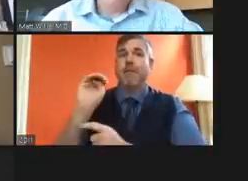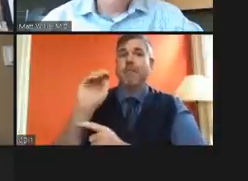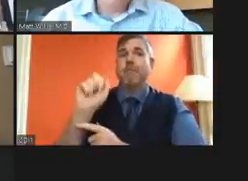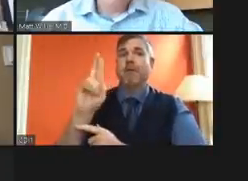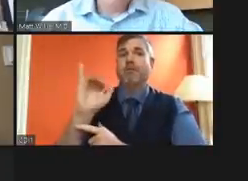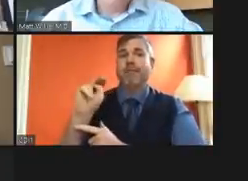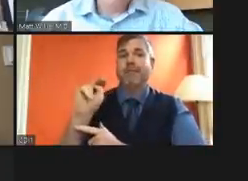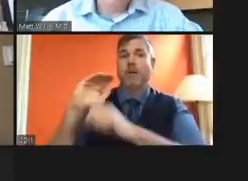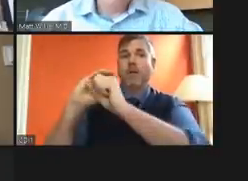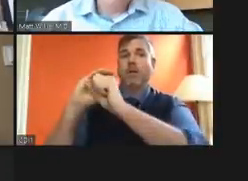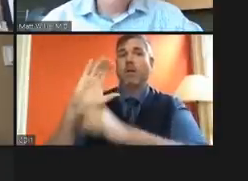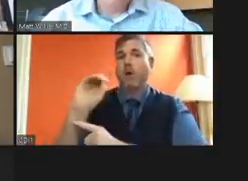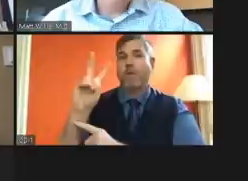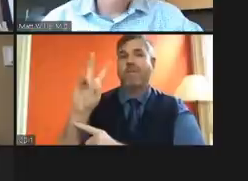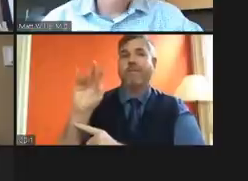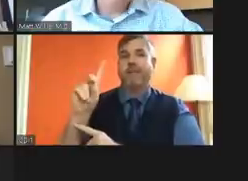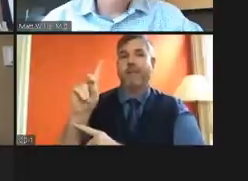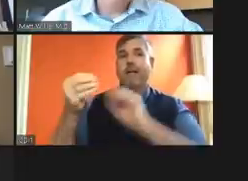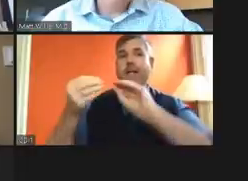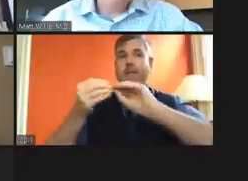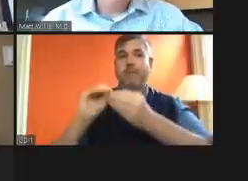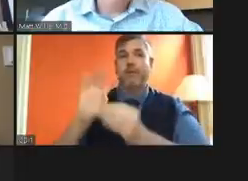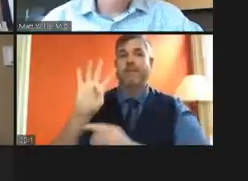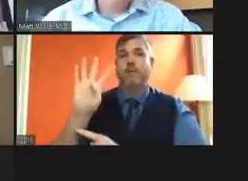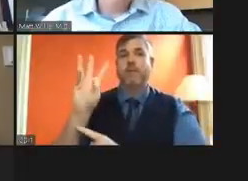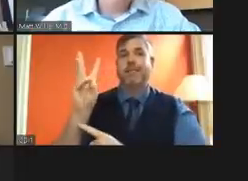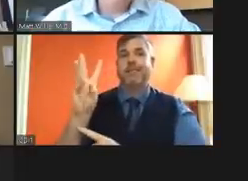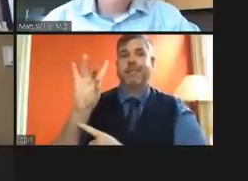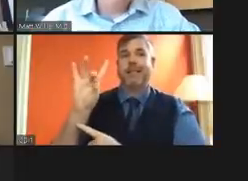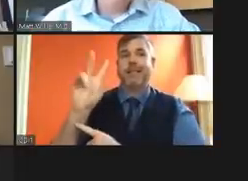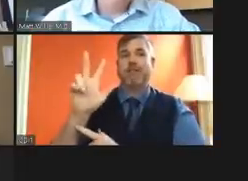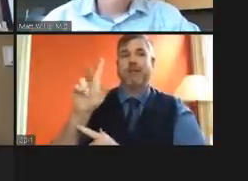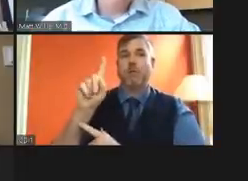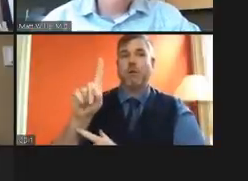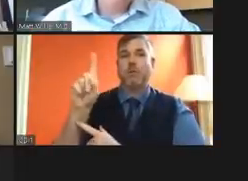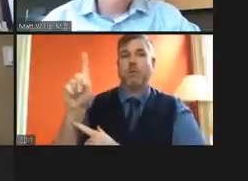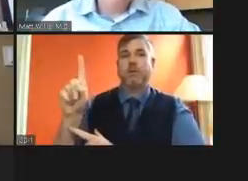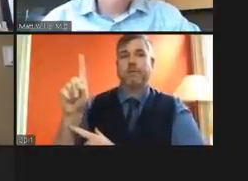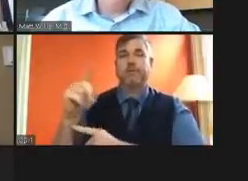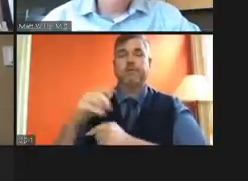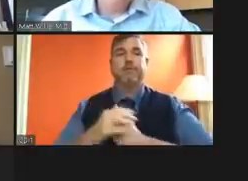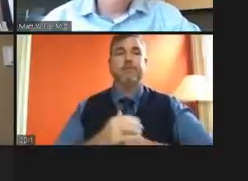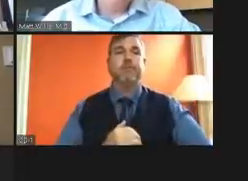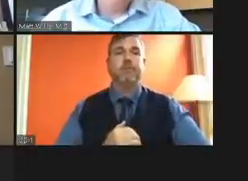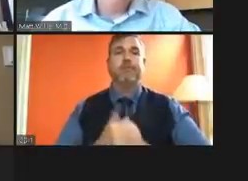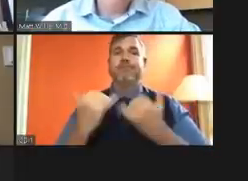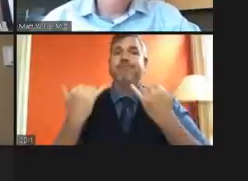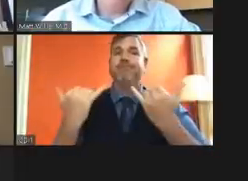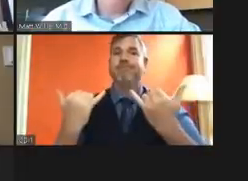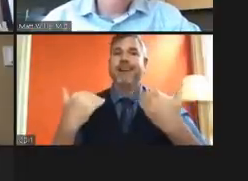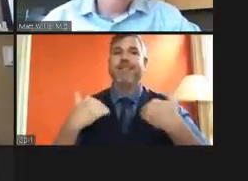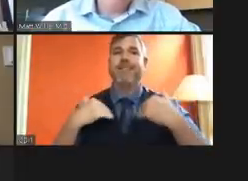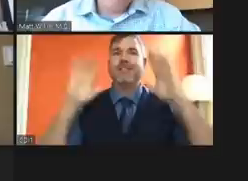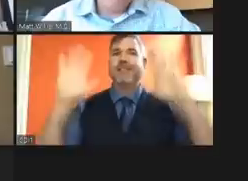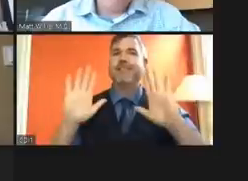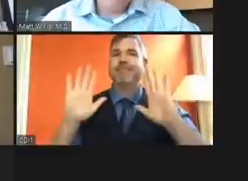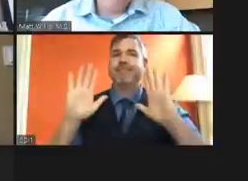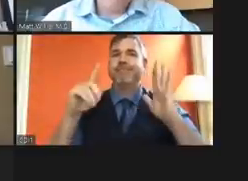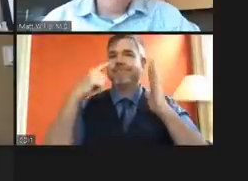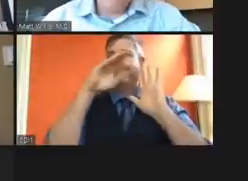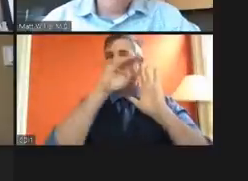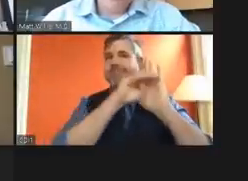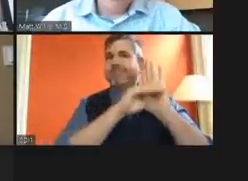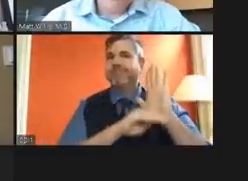468-311. Well, today we have an excellent lineup of panelists joining us today, and I'd like to introduce them to you